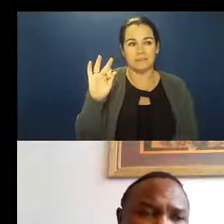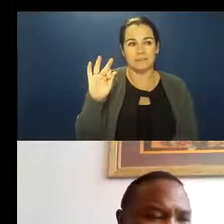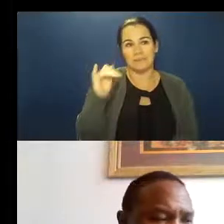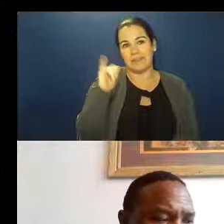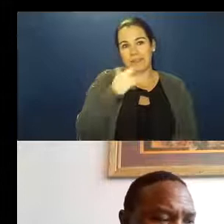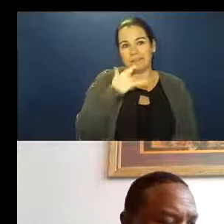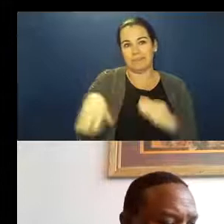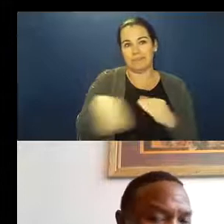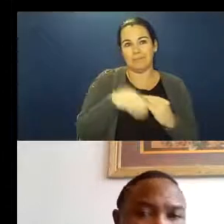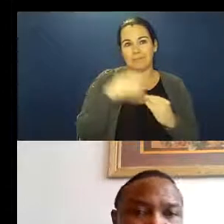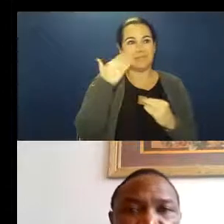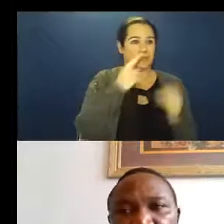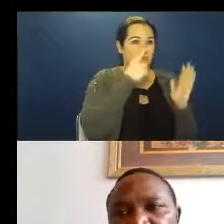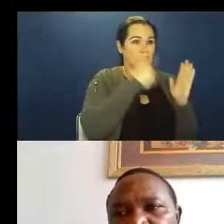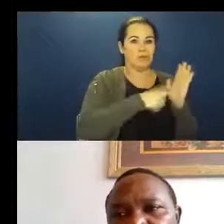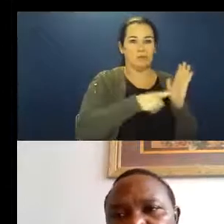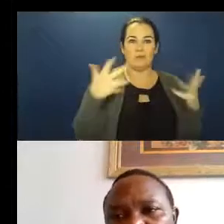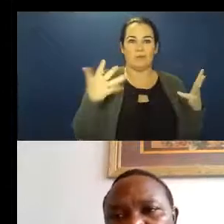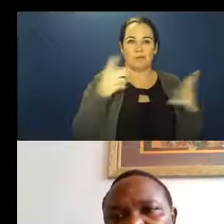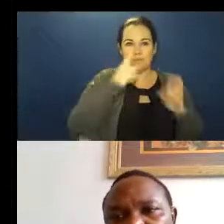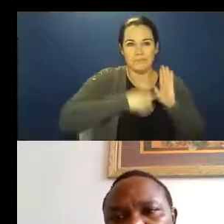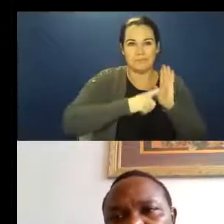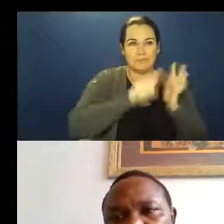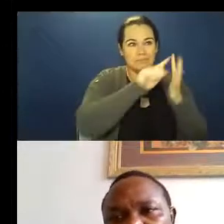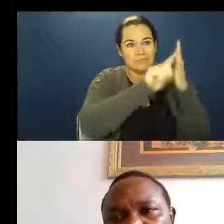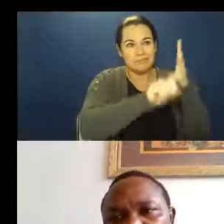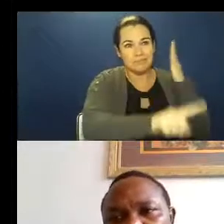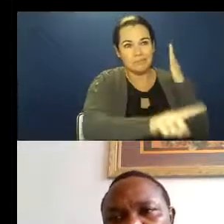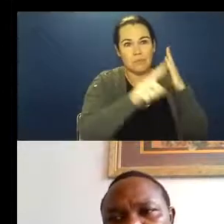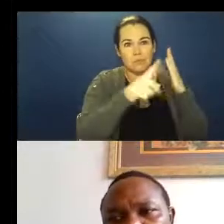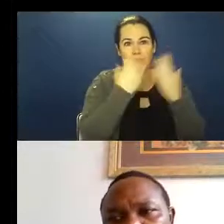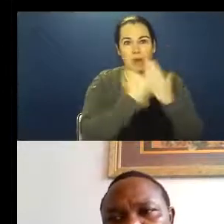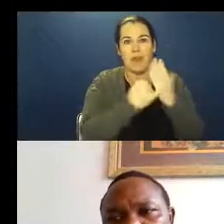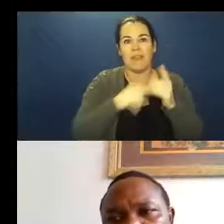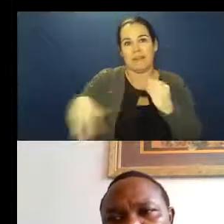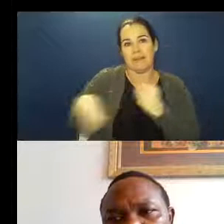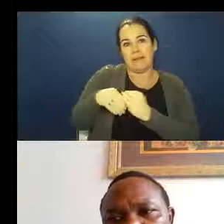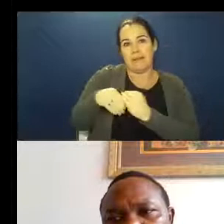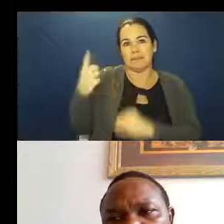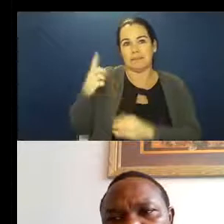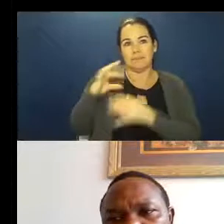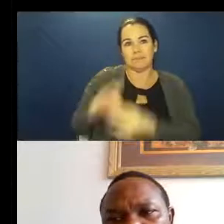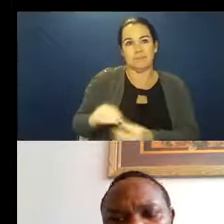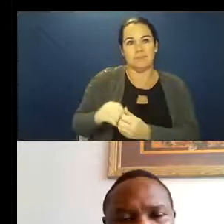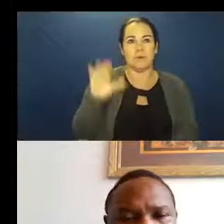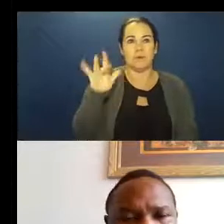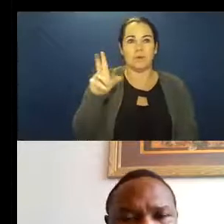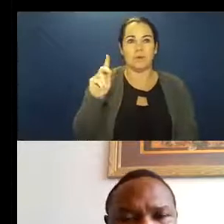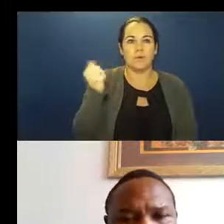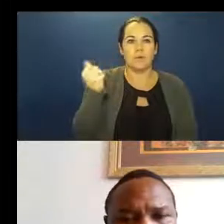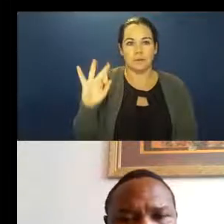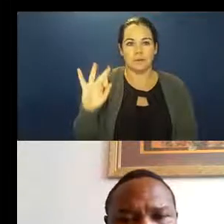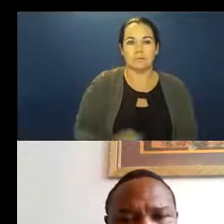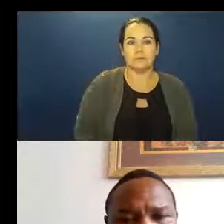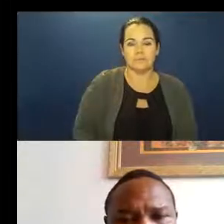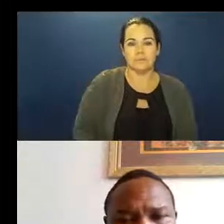was already working on these other projects. So of course, we wanted to look at what was happening